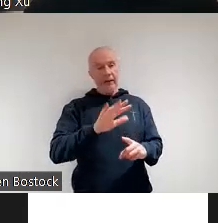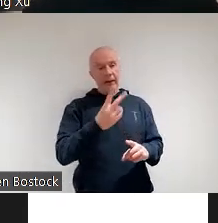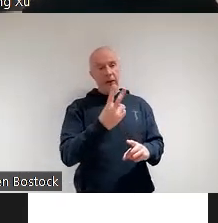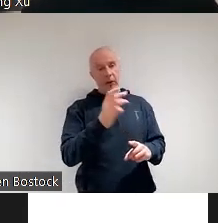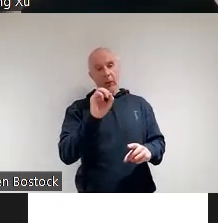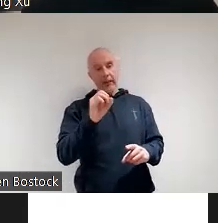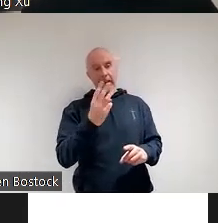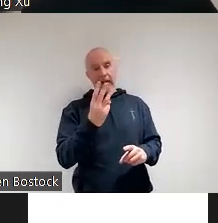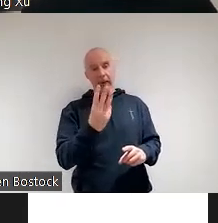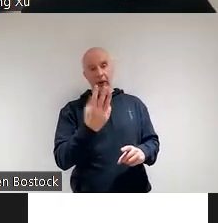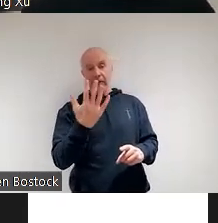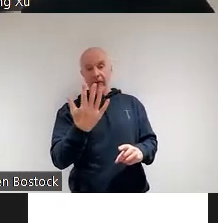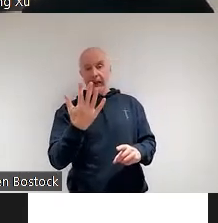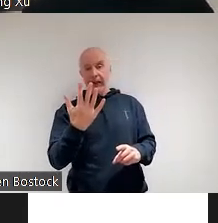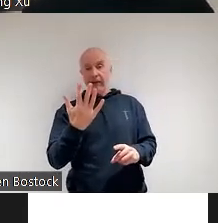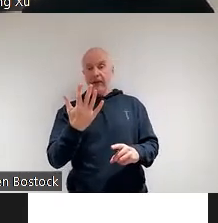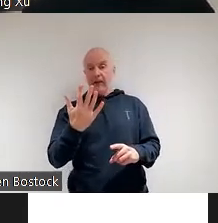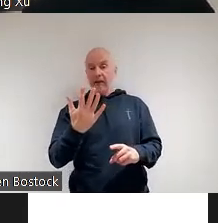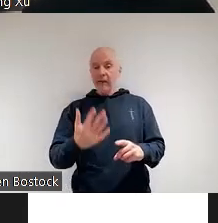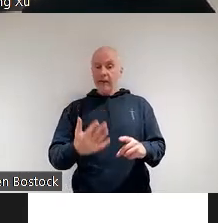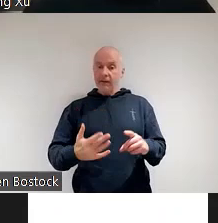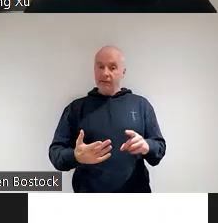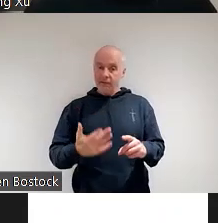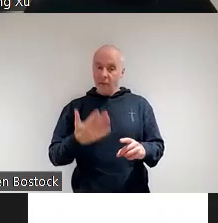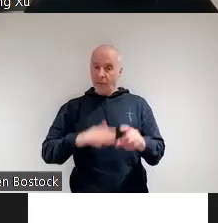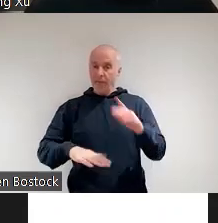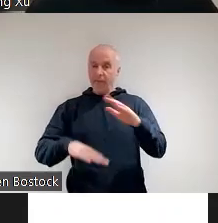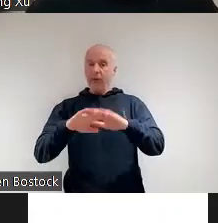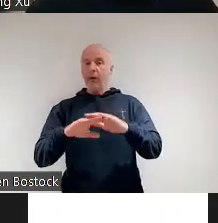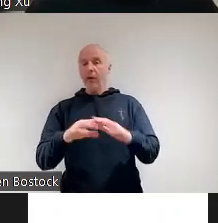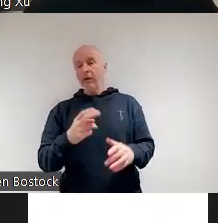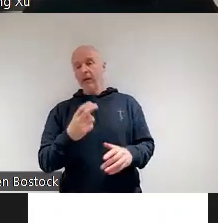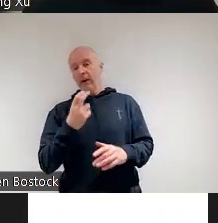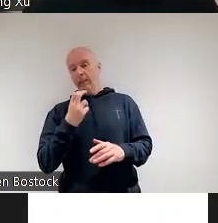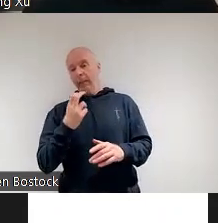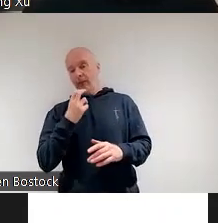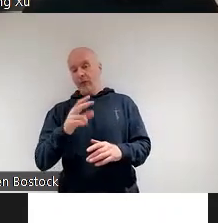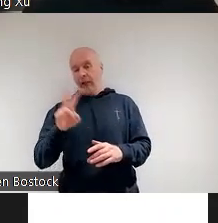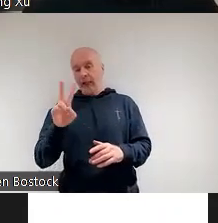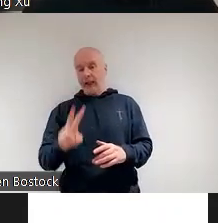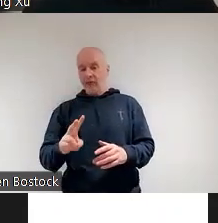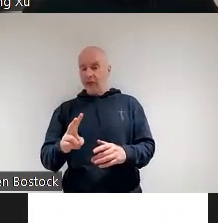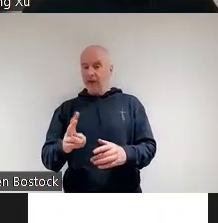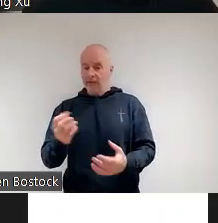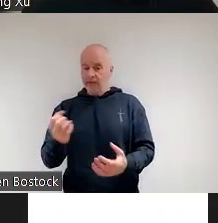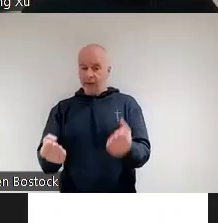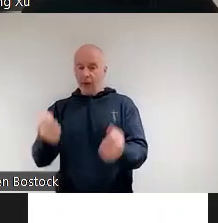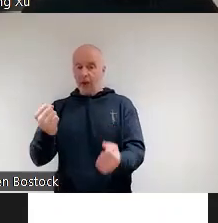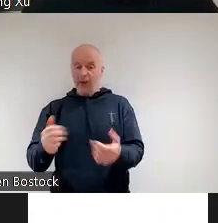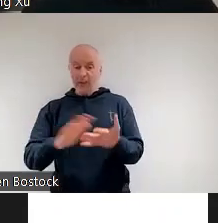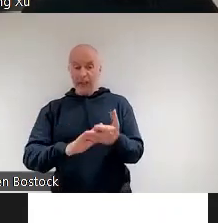all move into the battery electrical vehicles. That means we will end up with completely zero emissions.